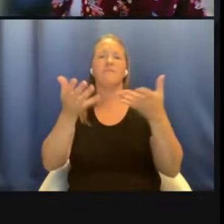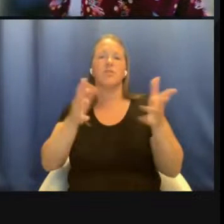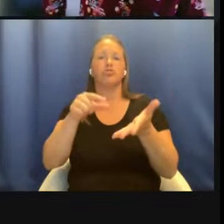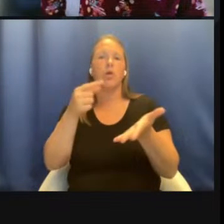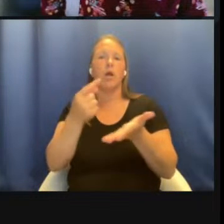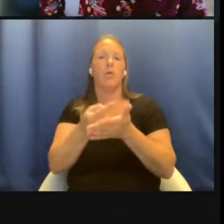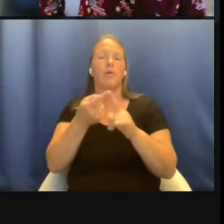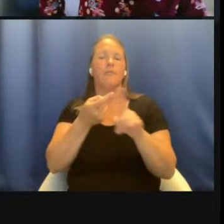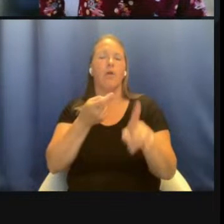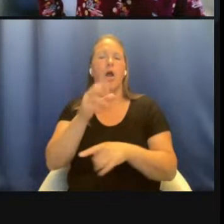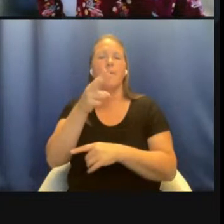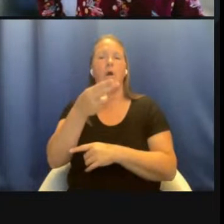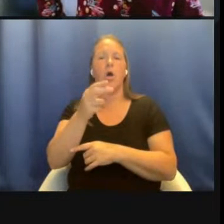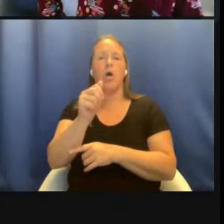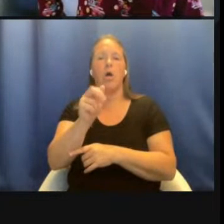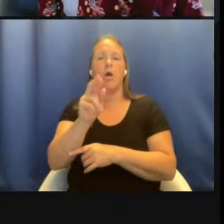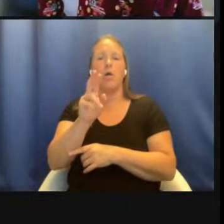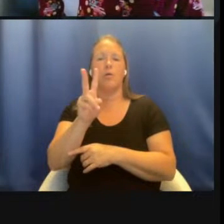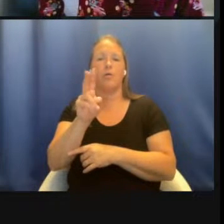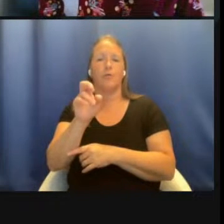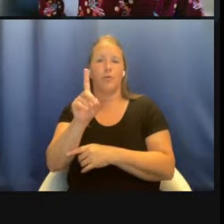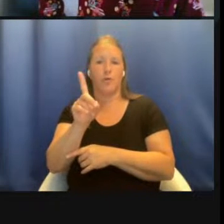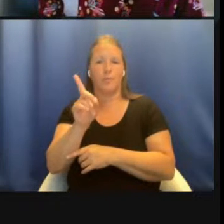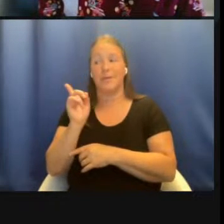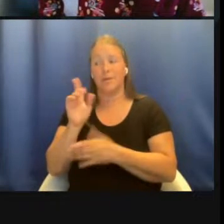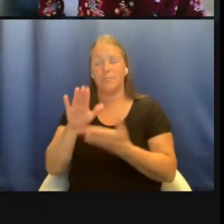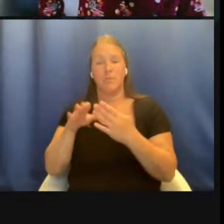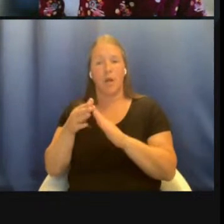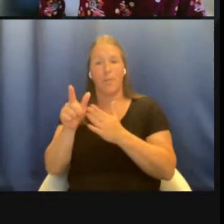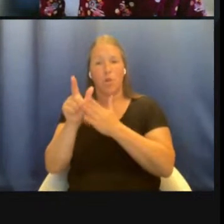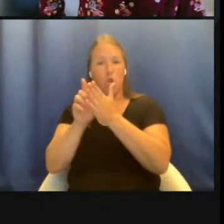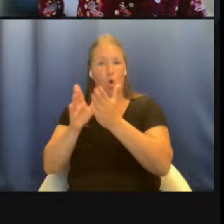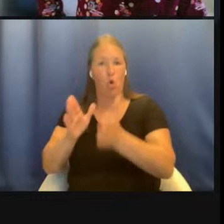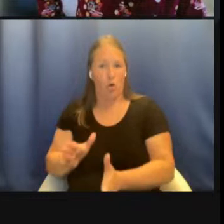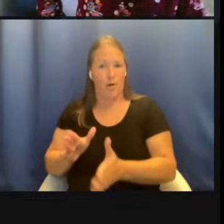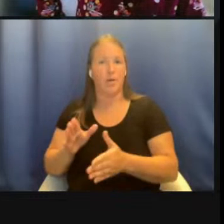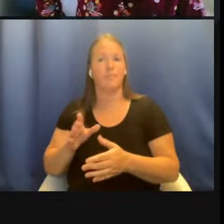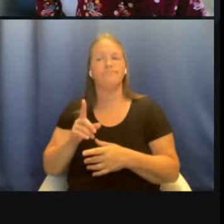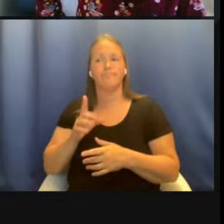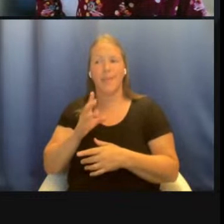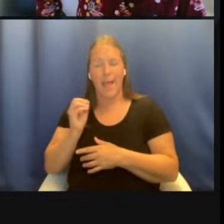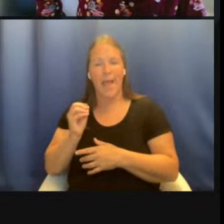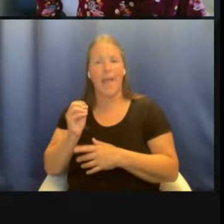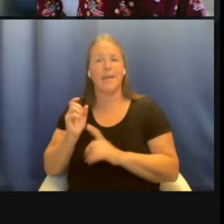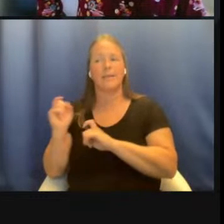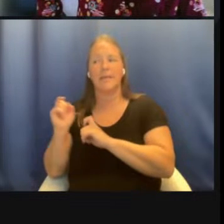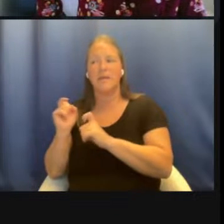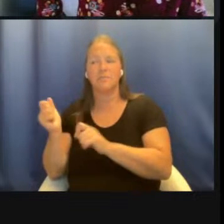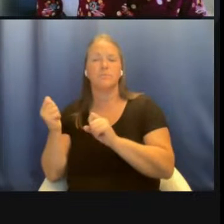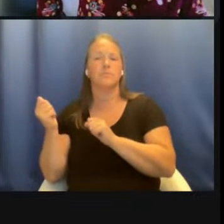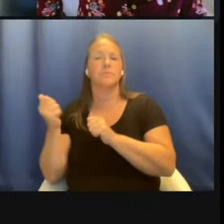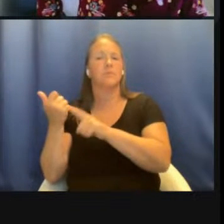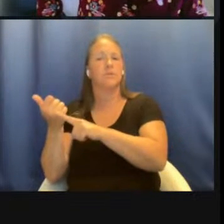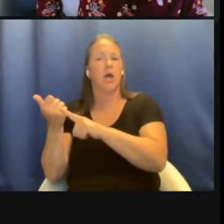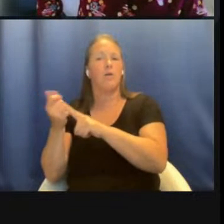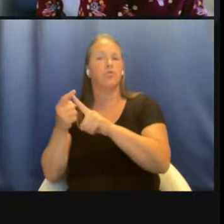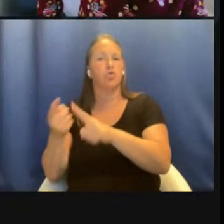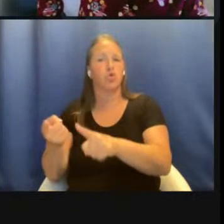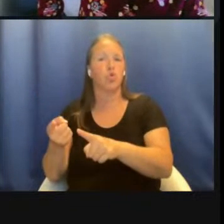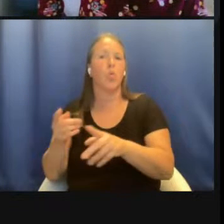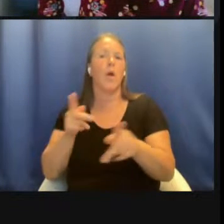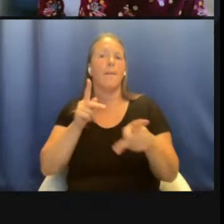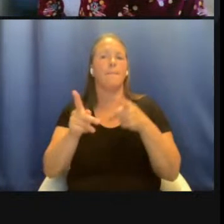a lawyer, and he devotes himself to public service, particularly helping impoverished women, something I think Elizabeth